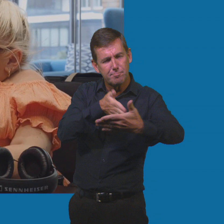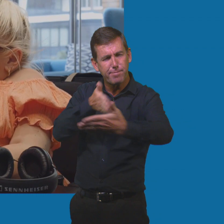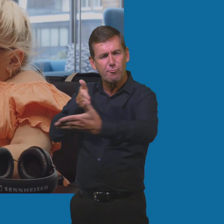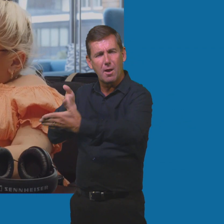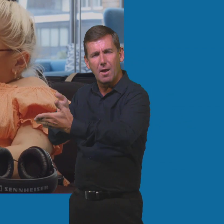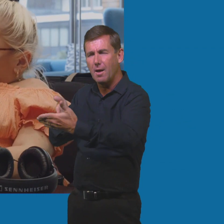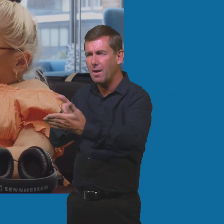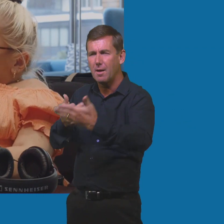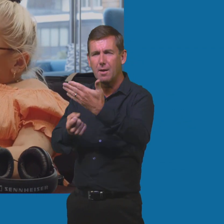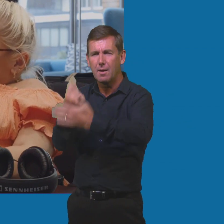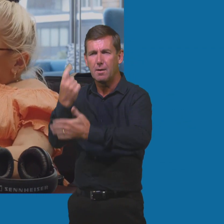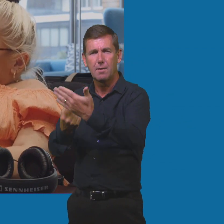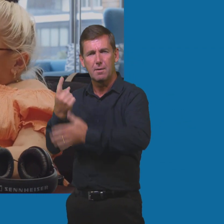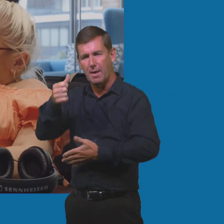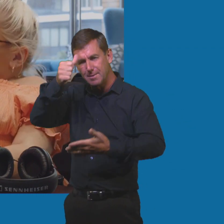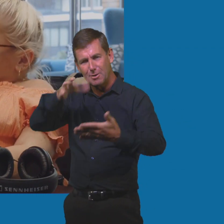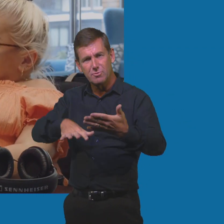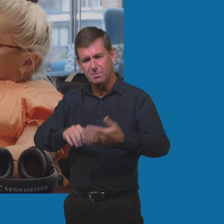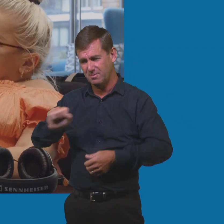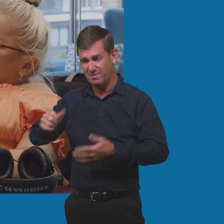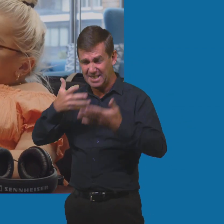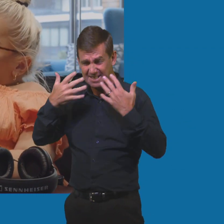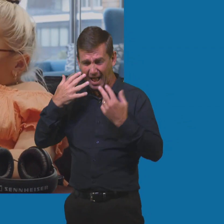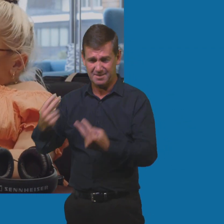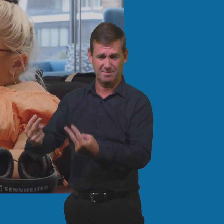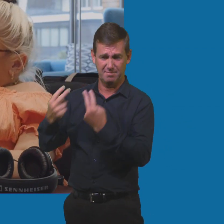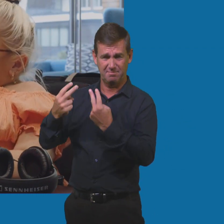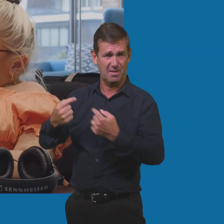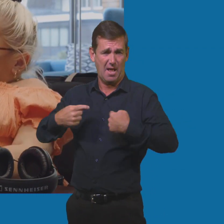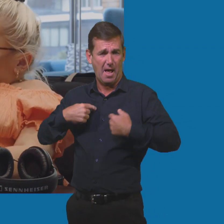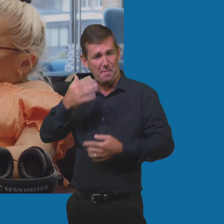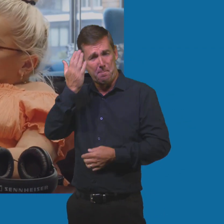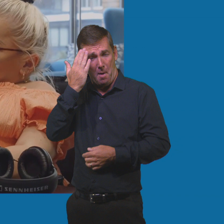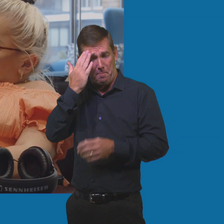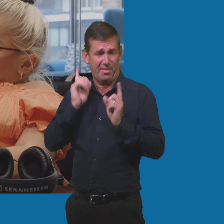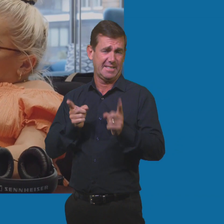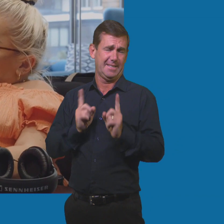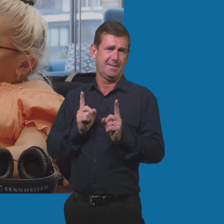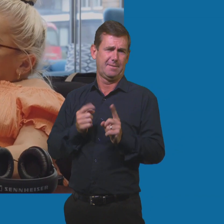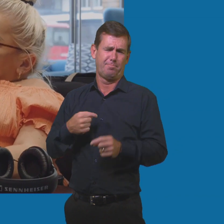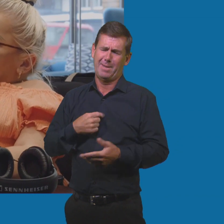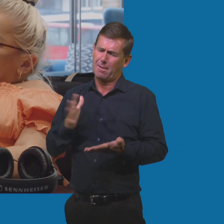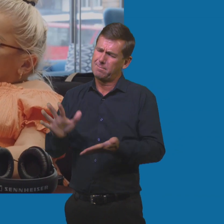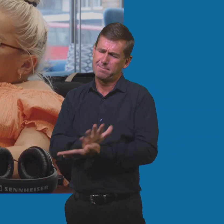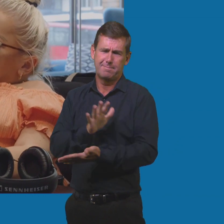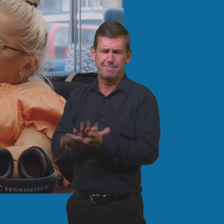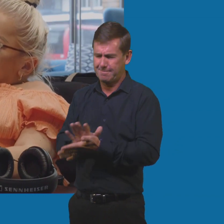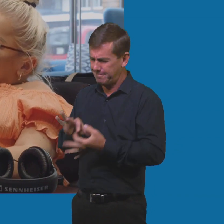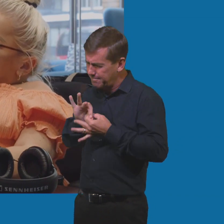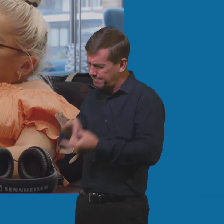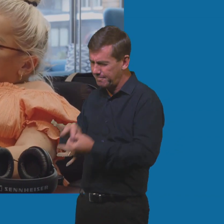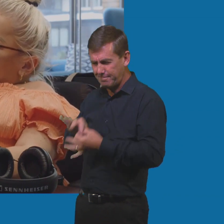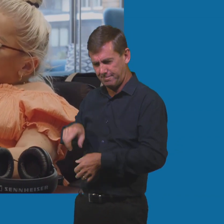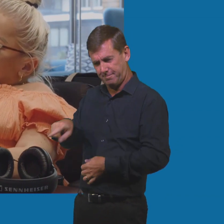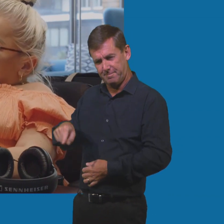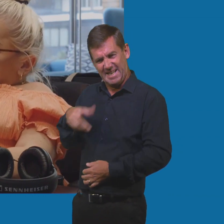often experience. My cats just see me as their mummy, and I feel a lot of fulfillment and joy from knowing that they rely